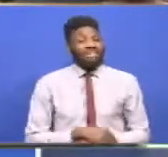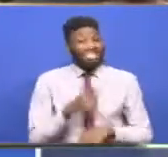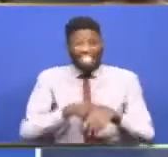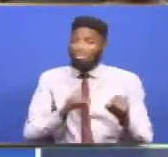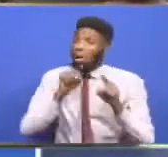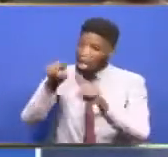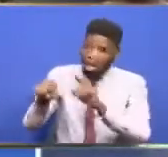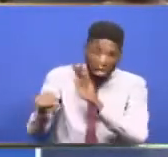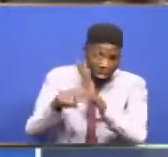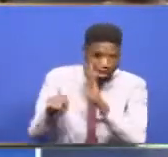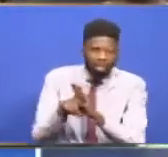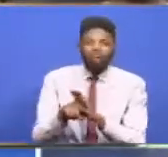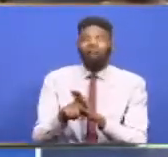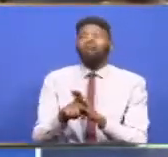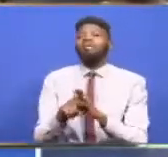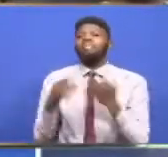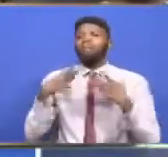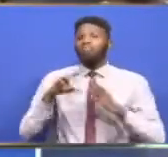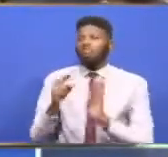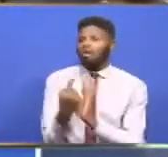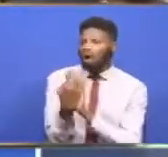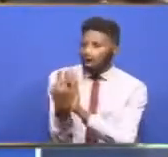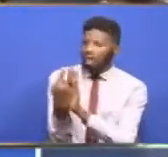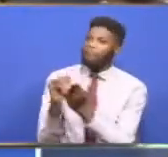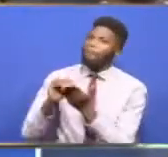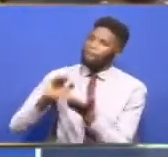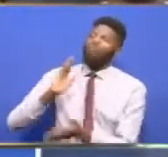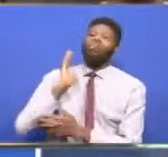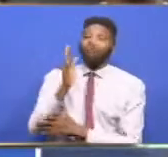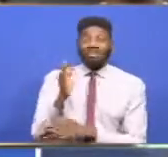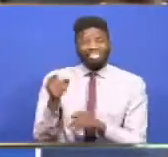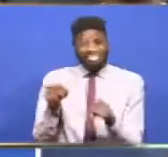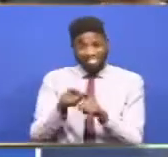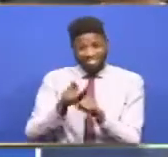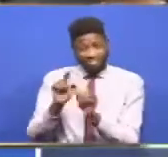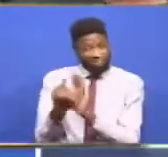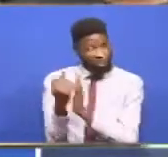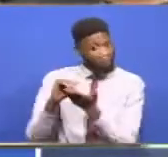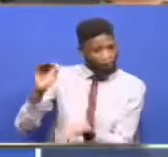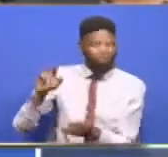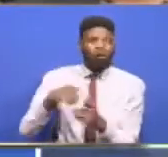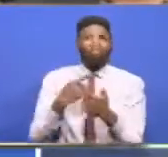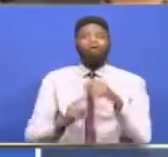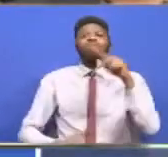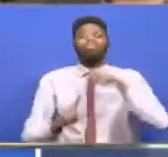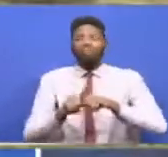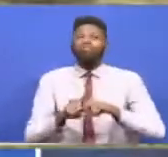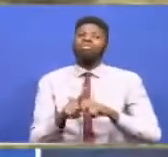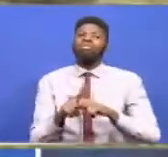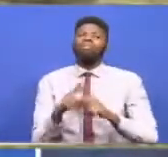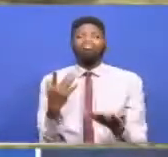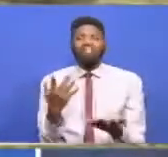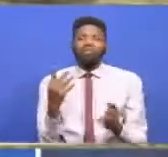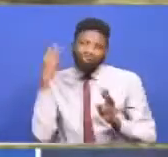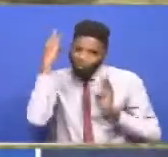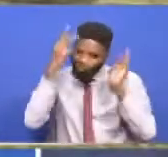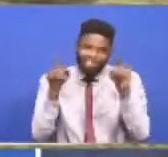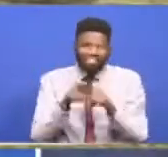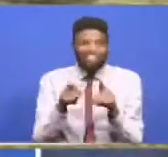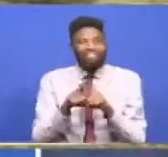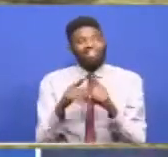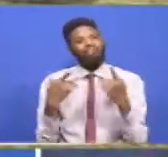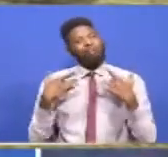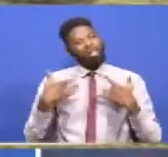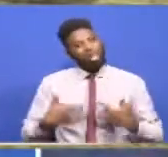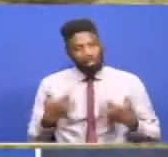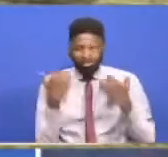isolation, and with isolation, and that will lead to either anxiety or depression. Even as more patients